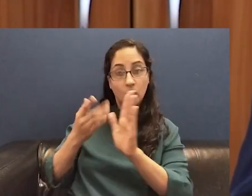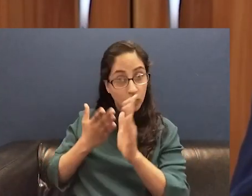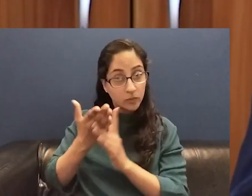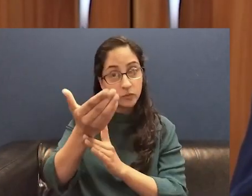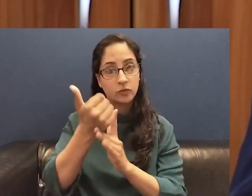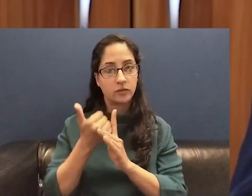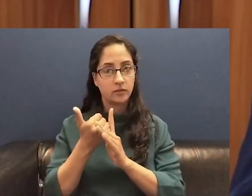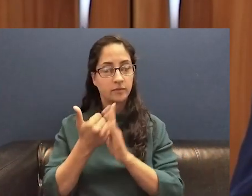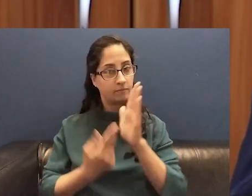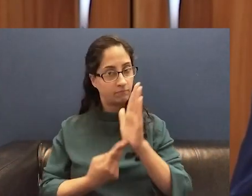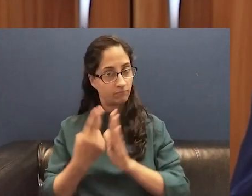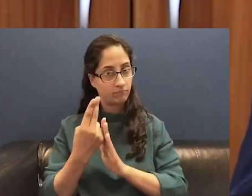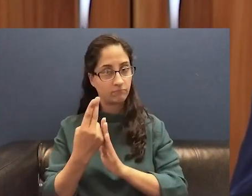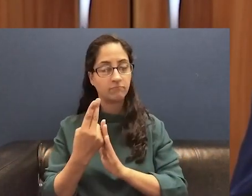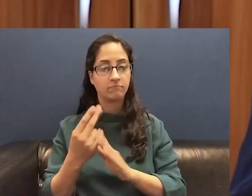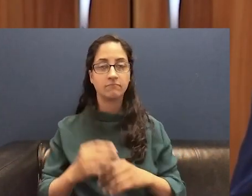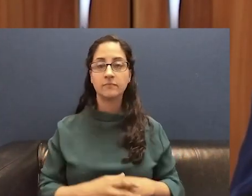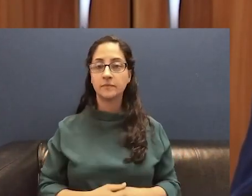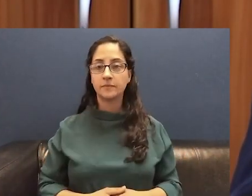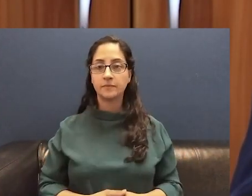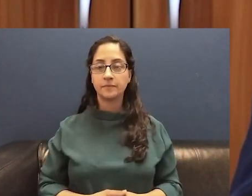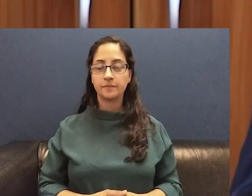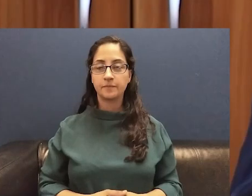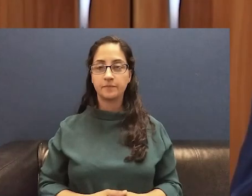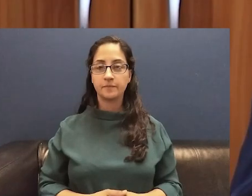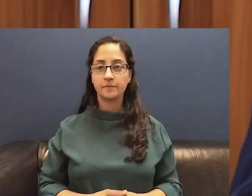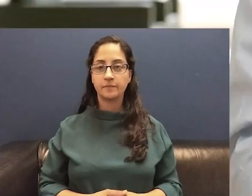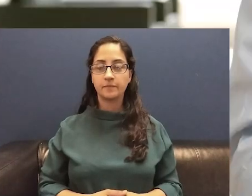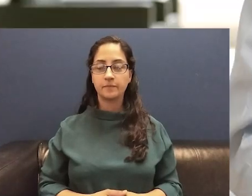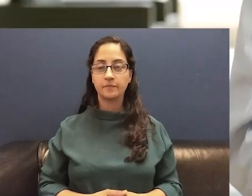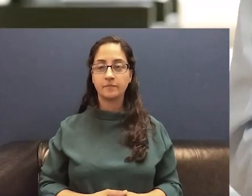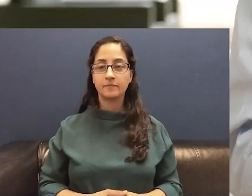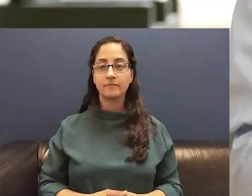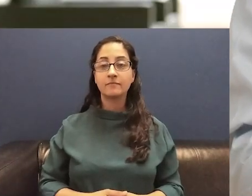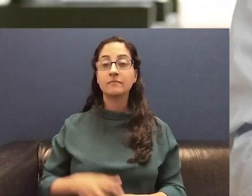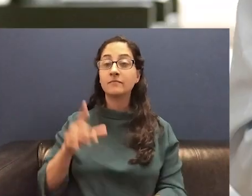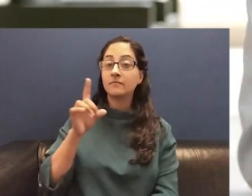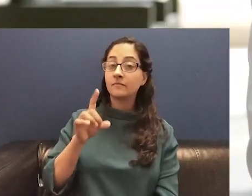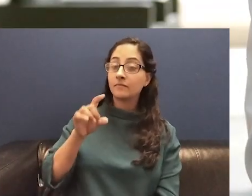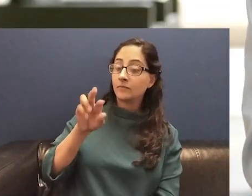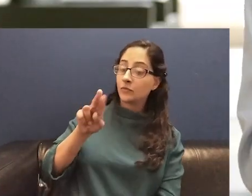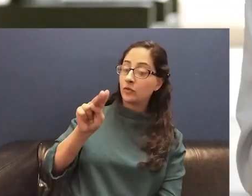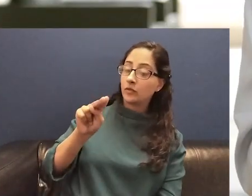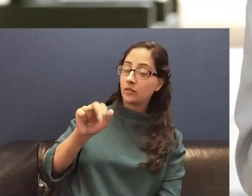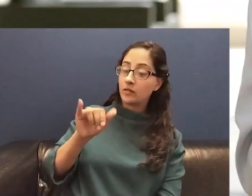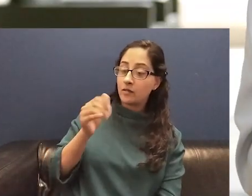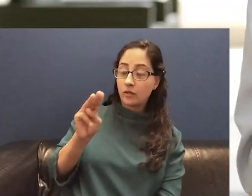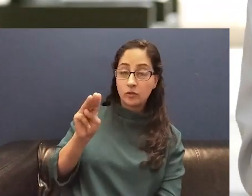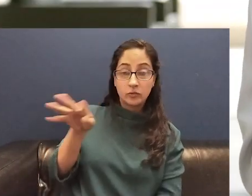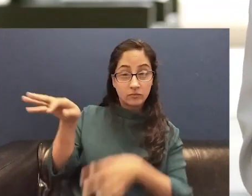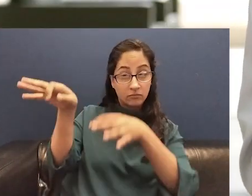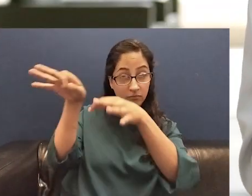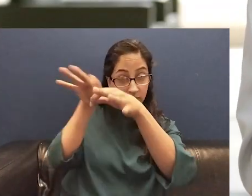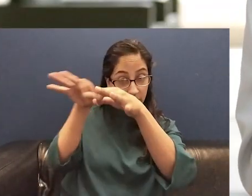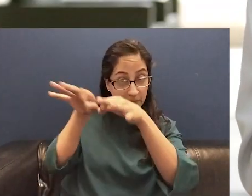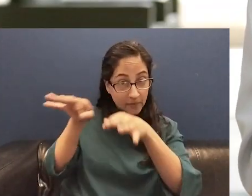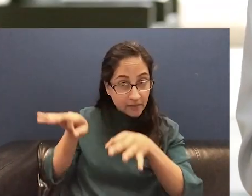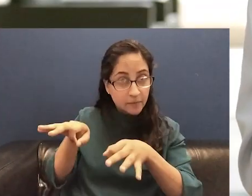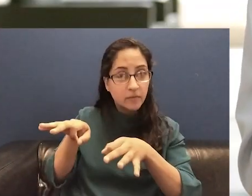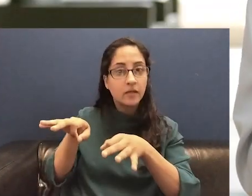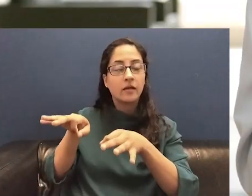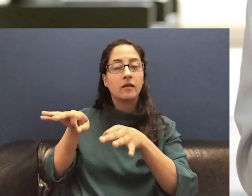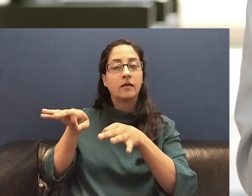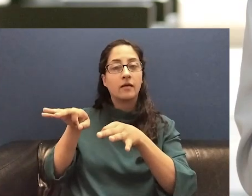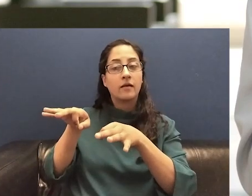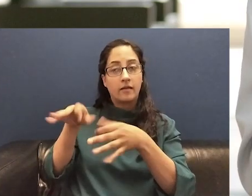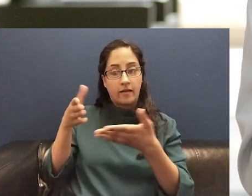principles that we believe as the network. Kiran, what we've heard, I think, from Dr. Najmuddin ought to give